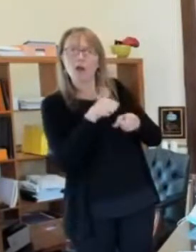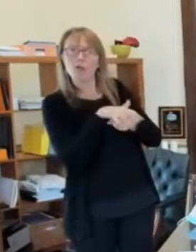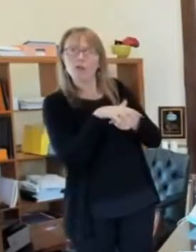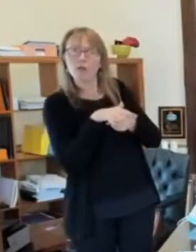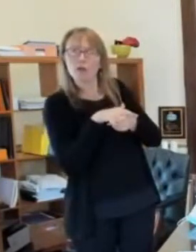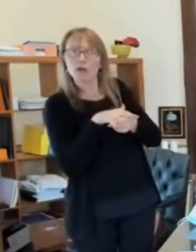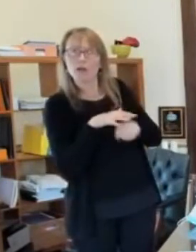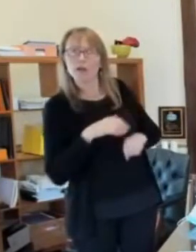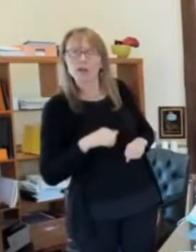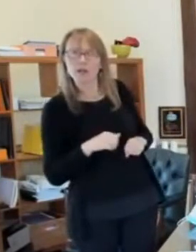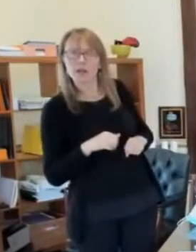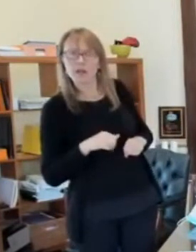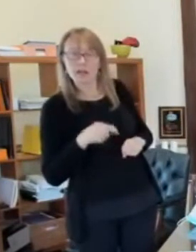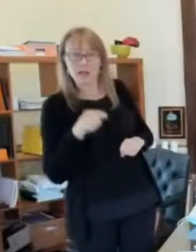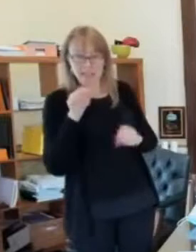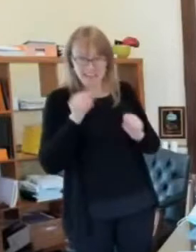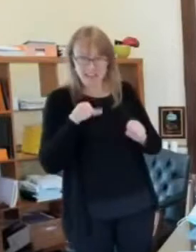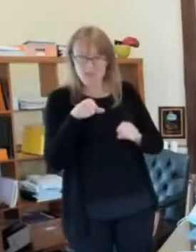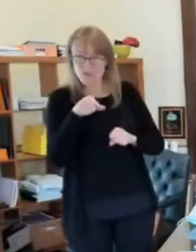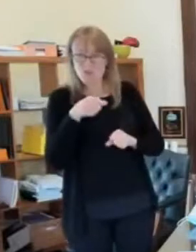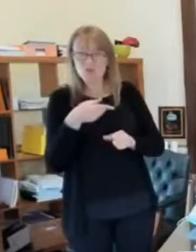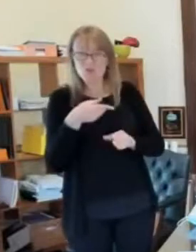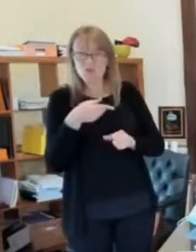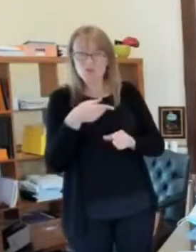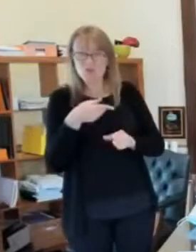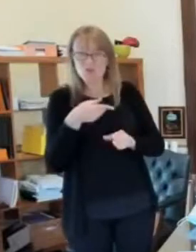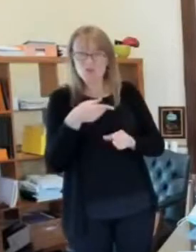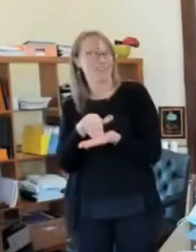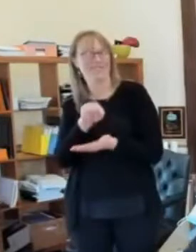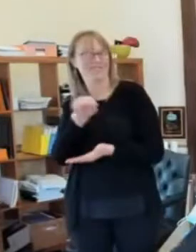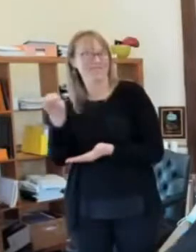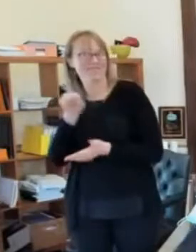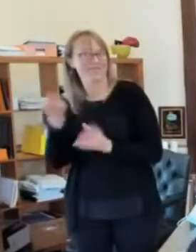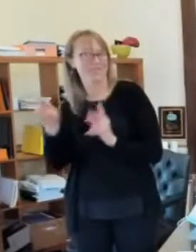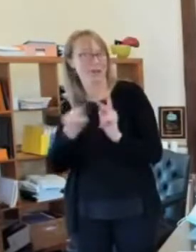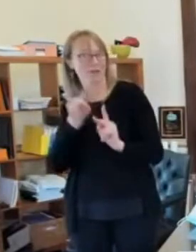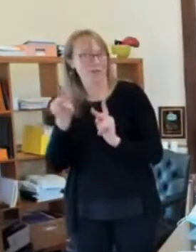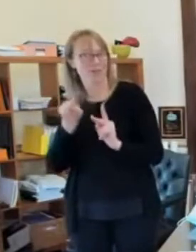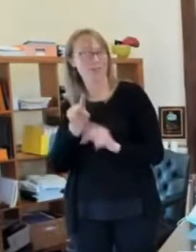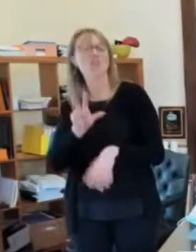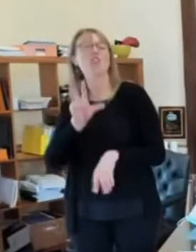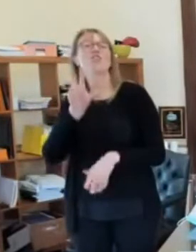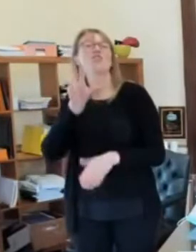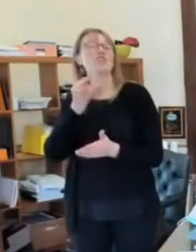but understand that, let me just